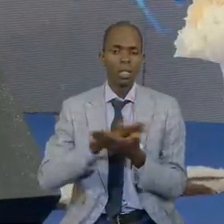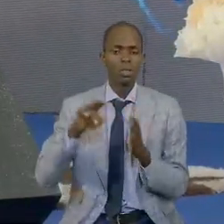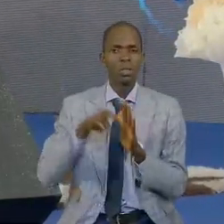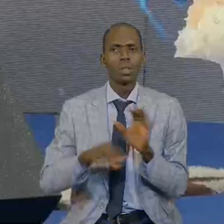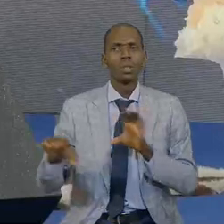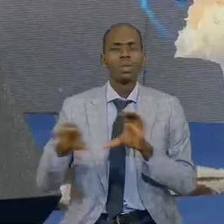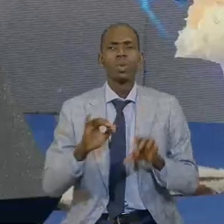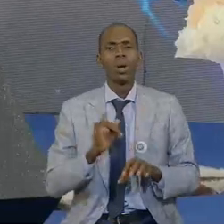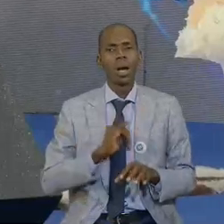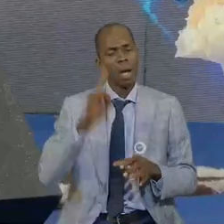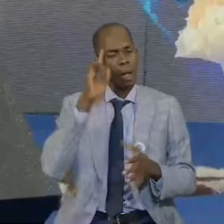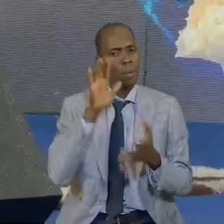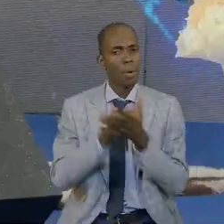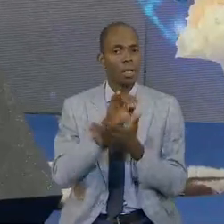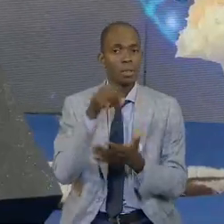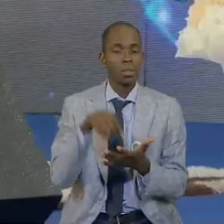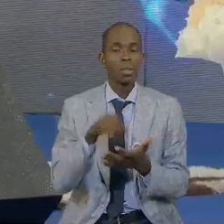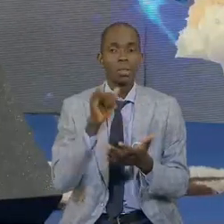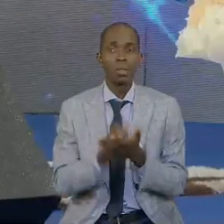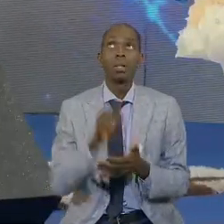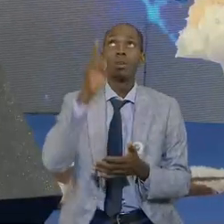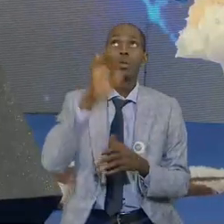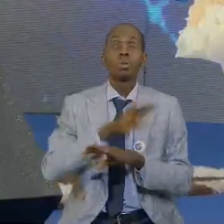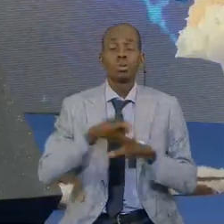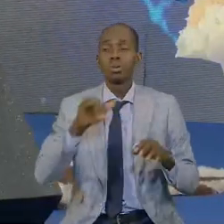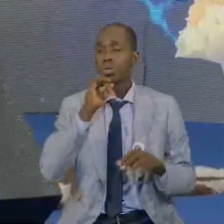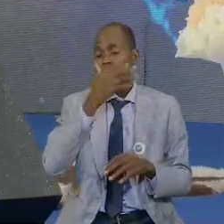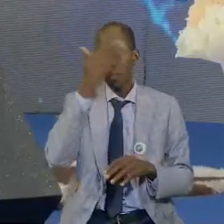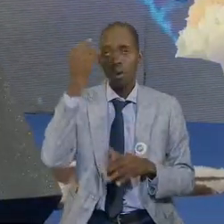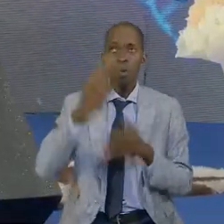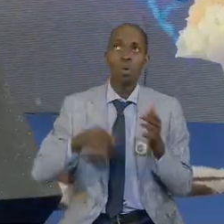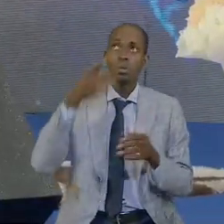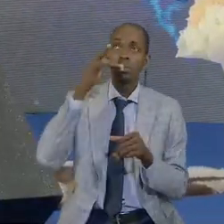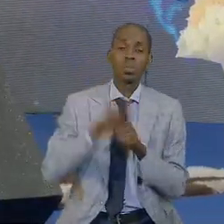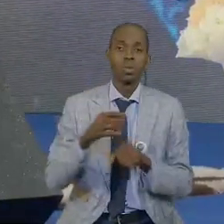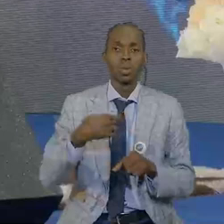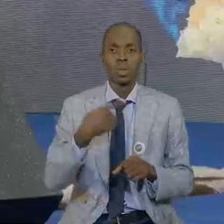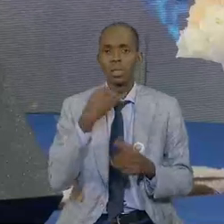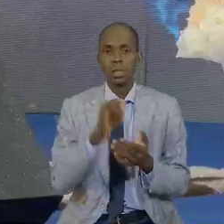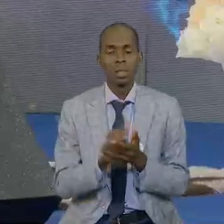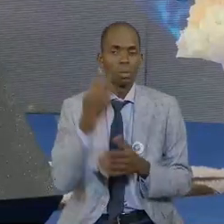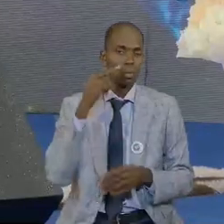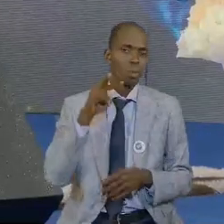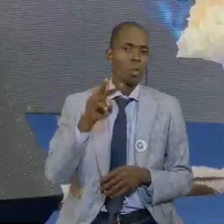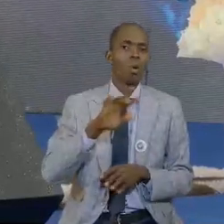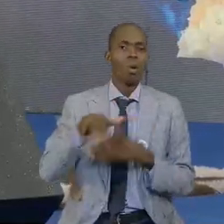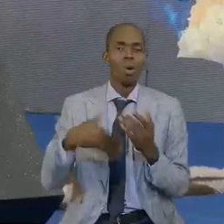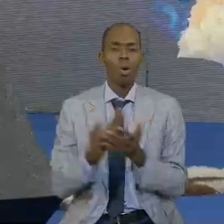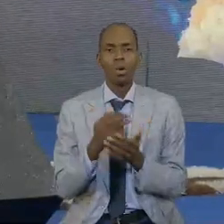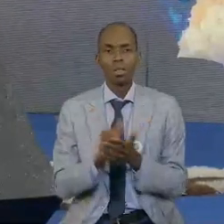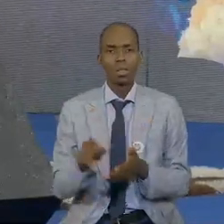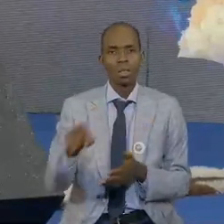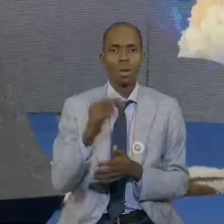believe this, that God does not forget what he has said to me? And he said, behold, all they that were